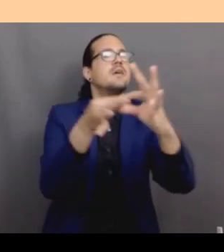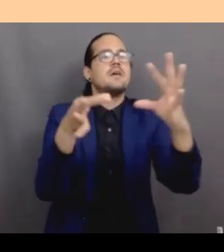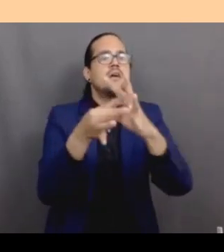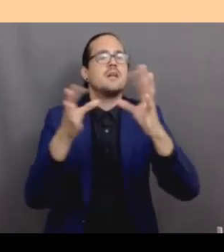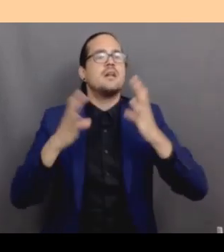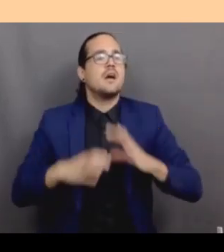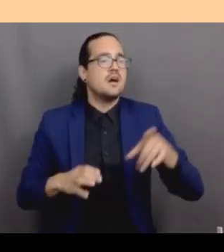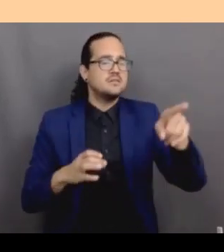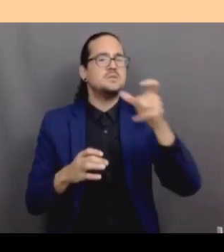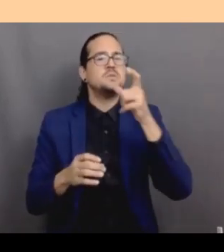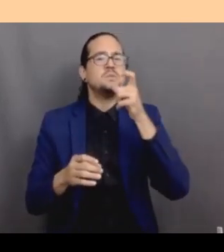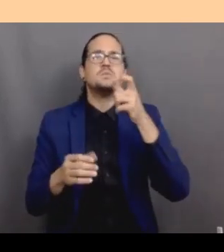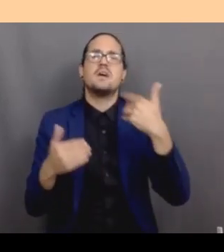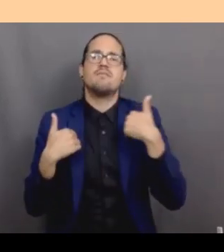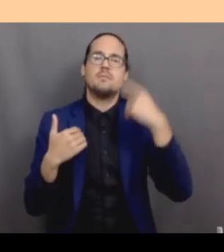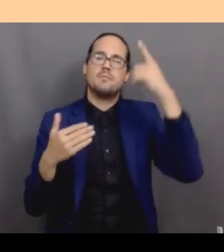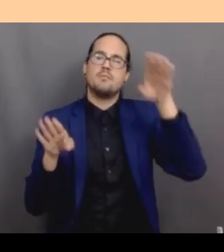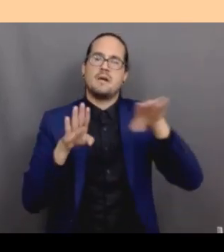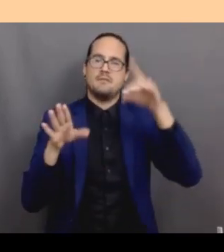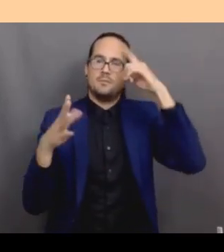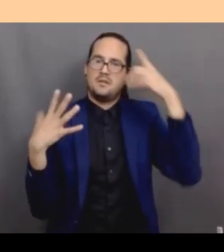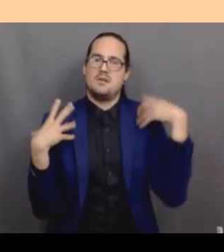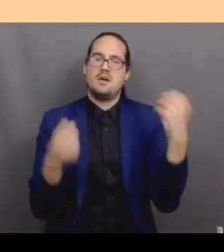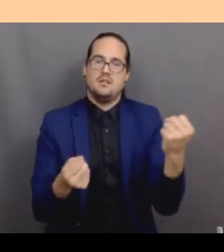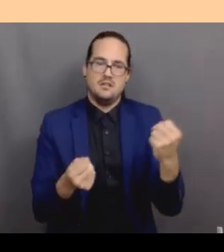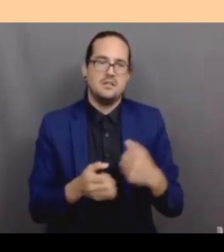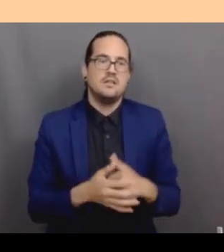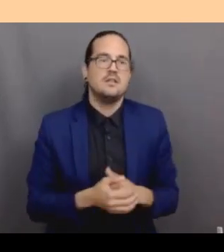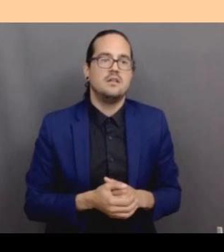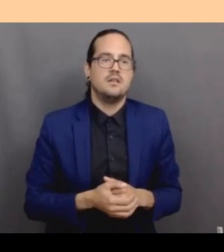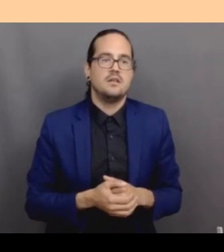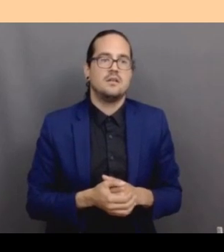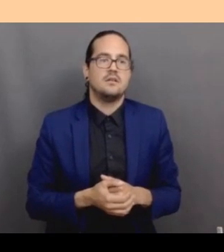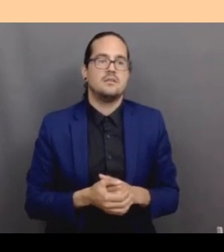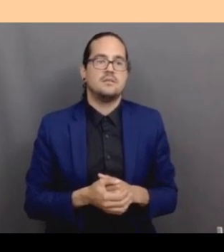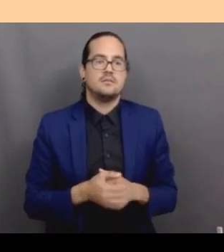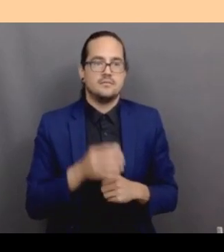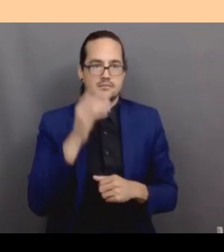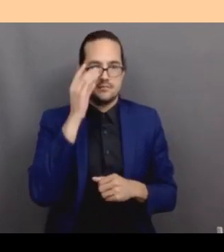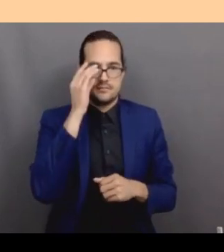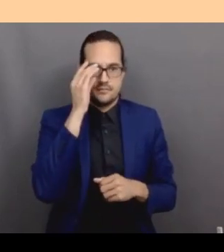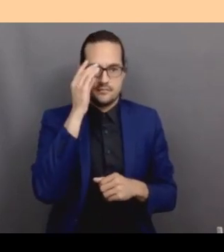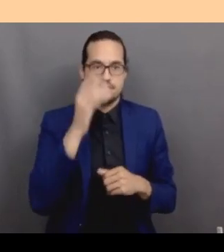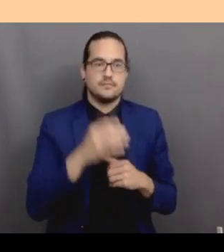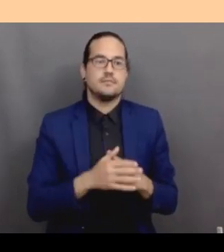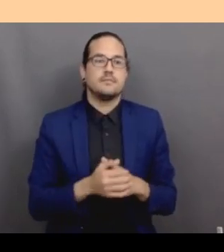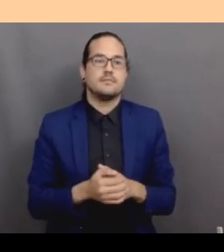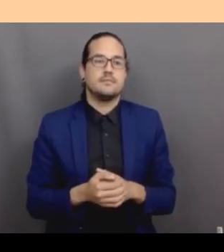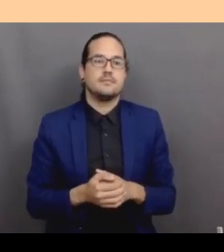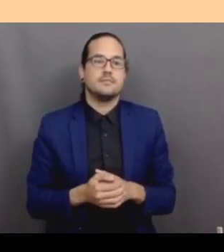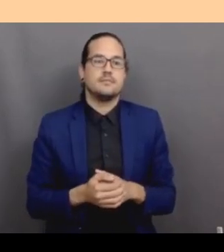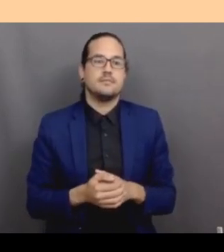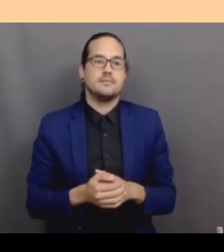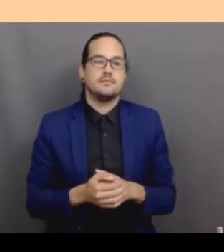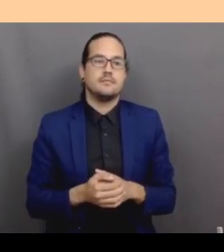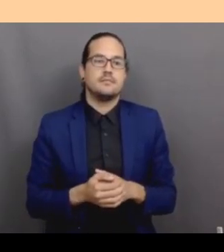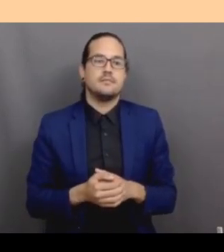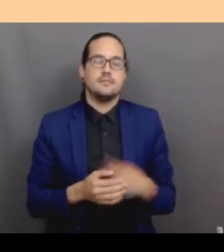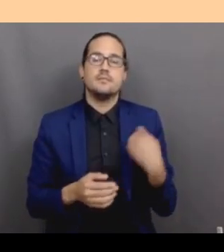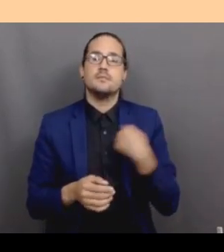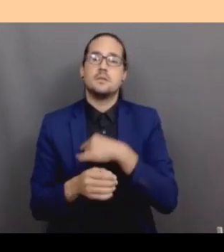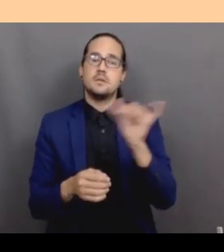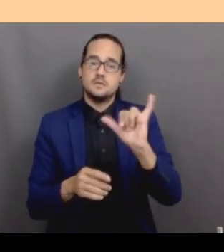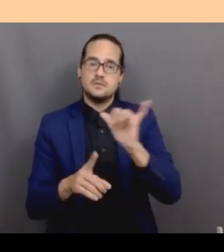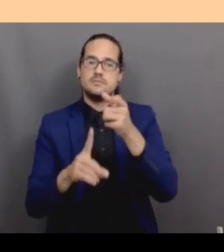that, expanding our group services using the technology is also something that we're going to probably be spending more